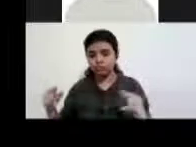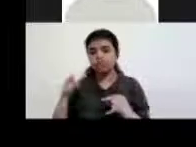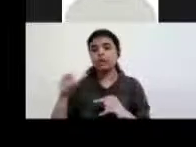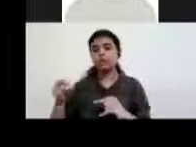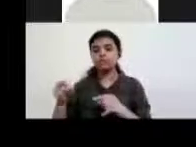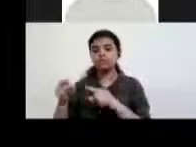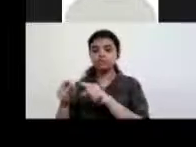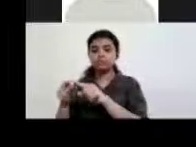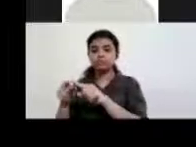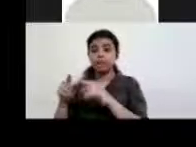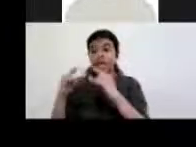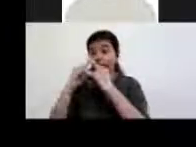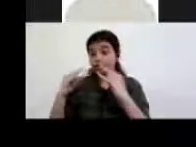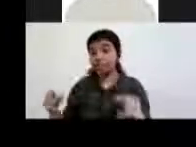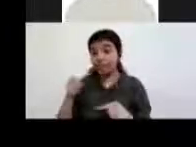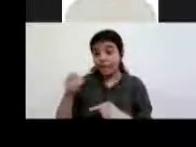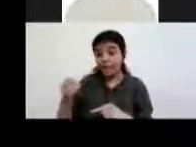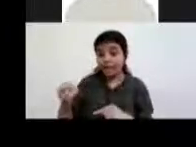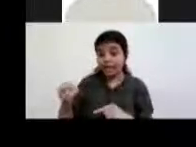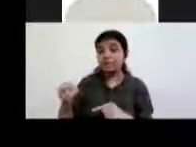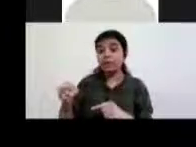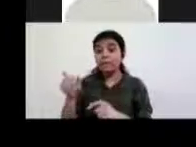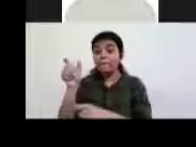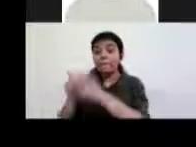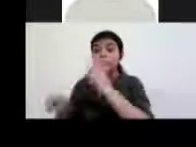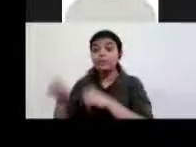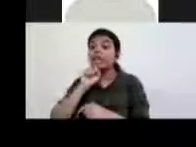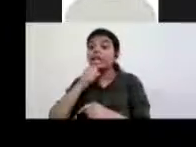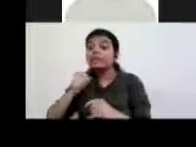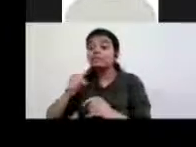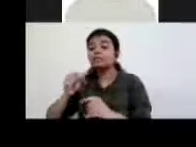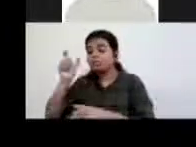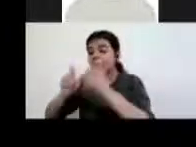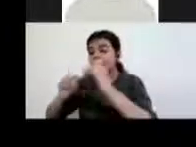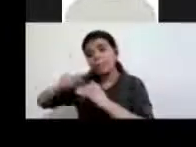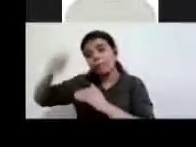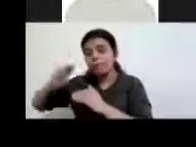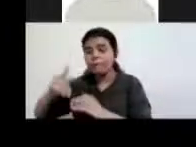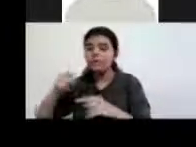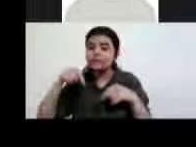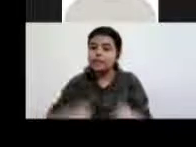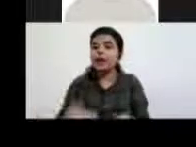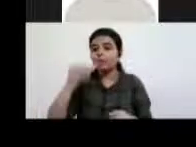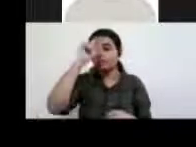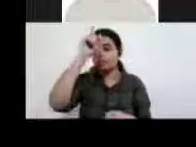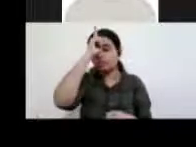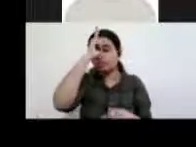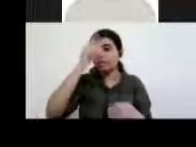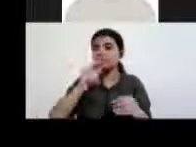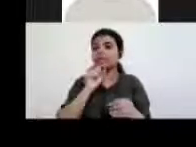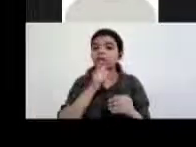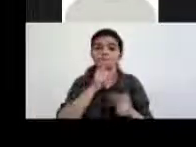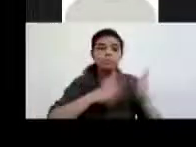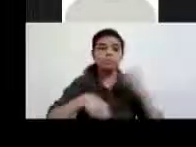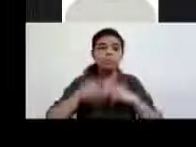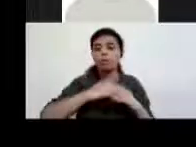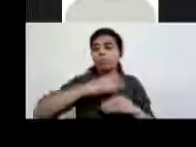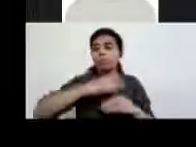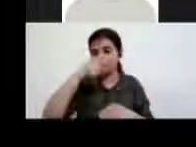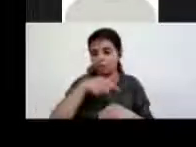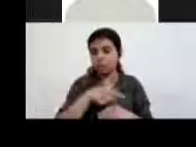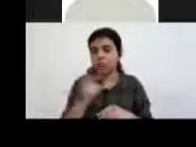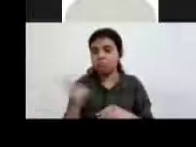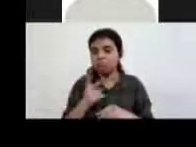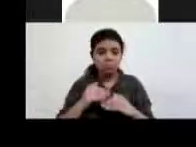oldest aged society in the world. And of course, connected to that, we see that there is